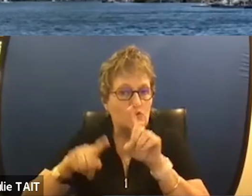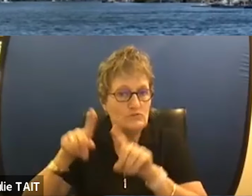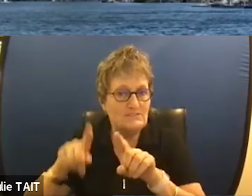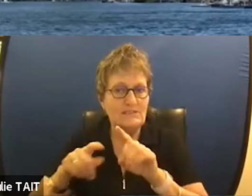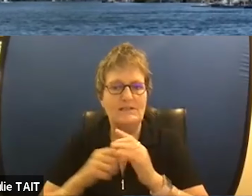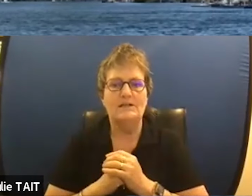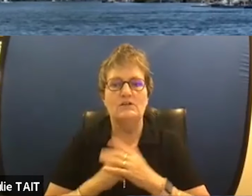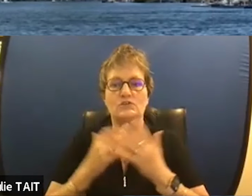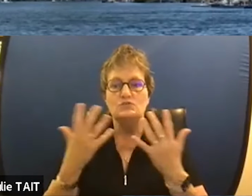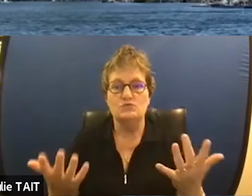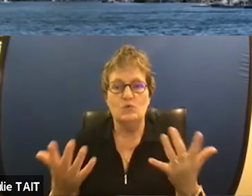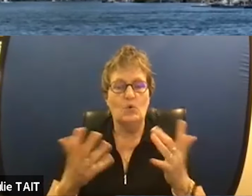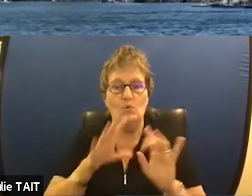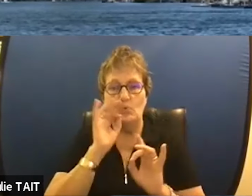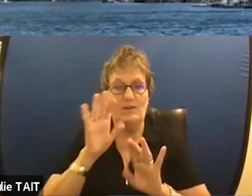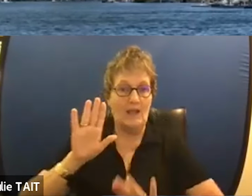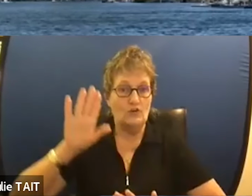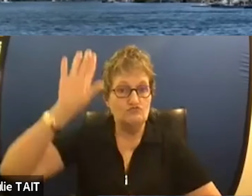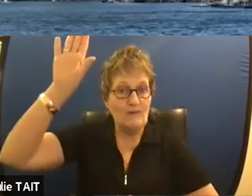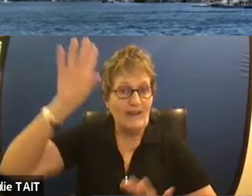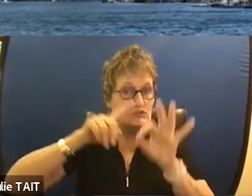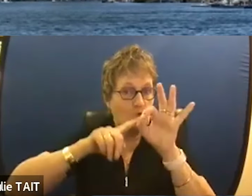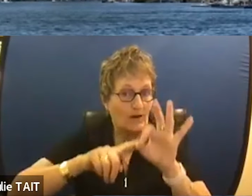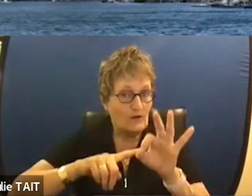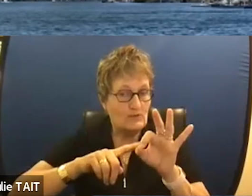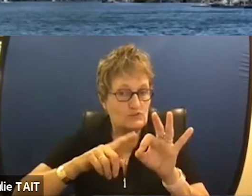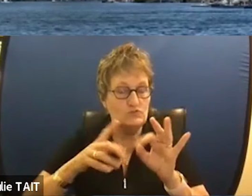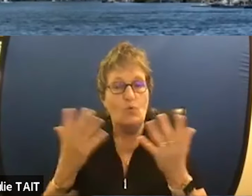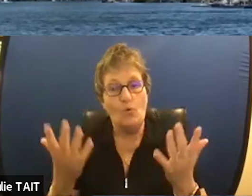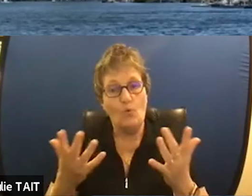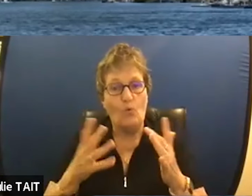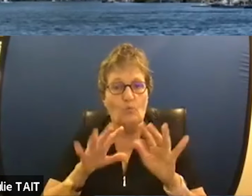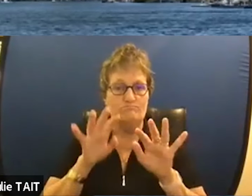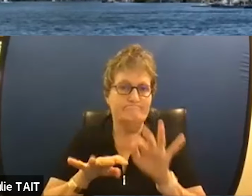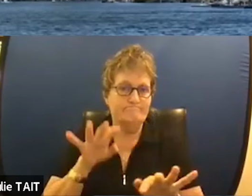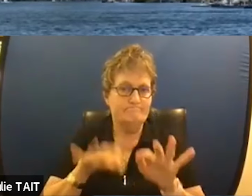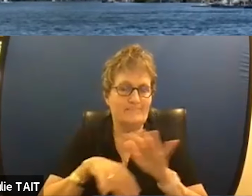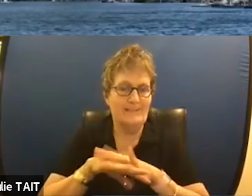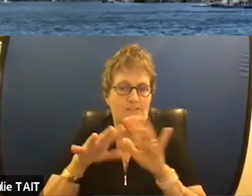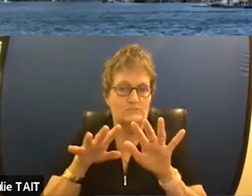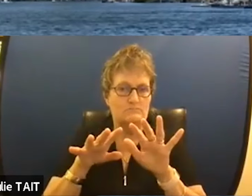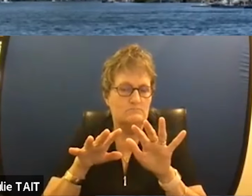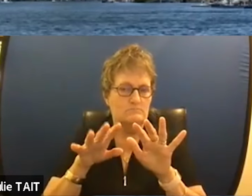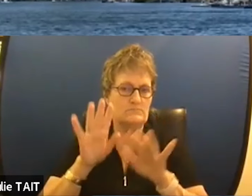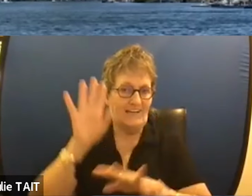So you can either raise your hand to ask questions or you can put questions in the chat.